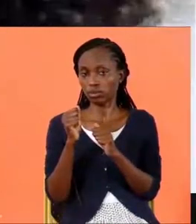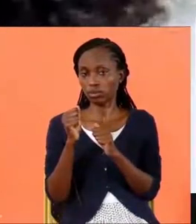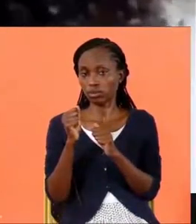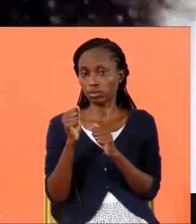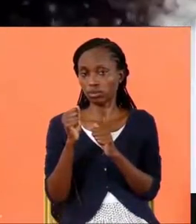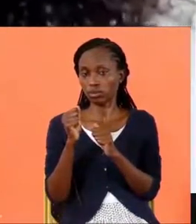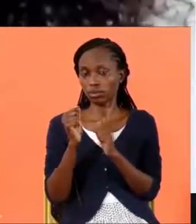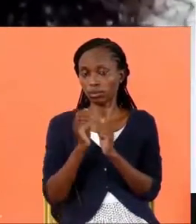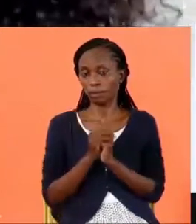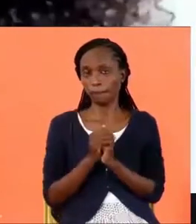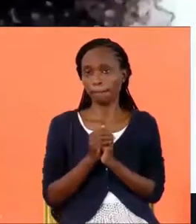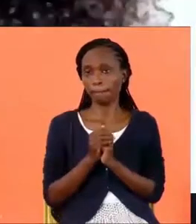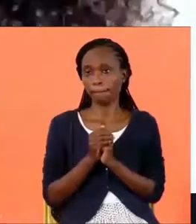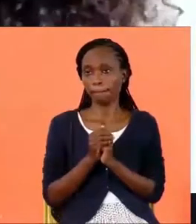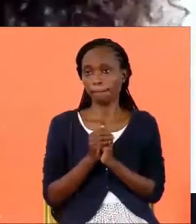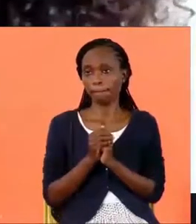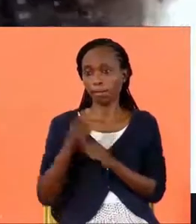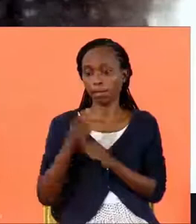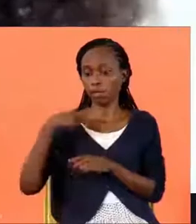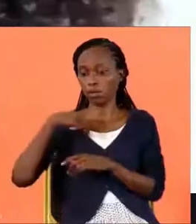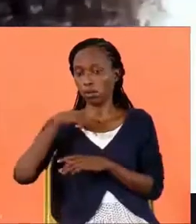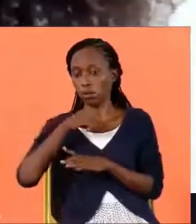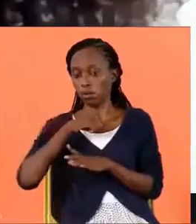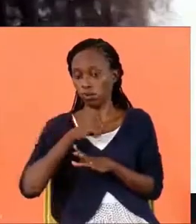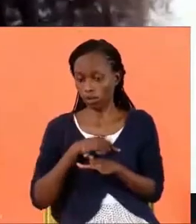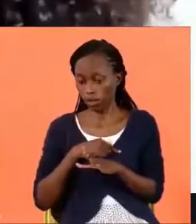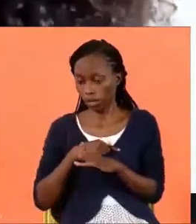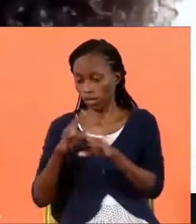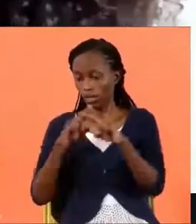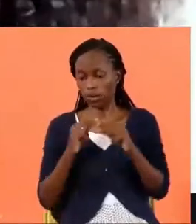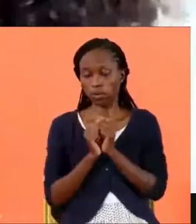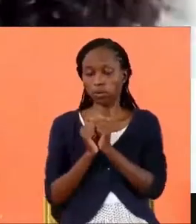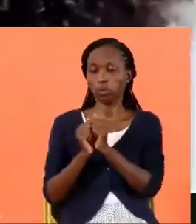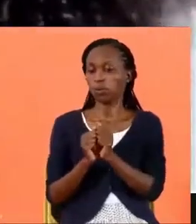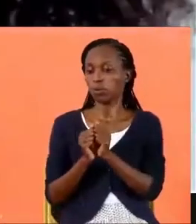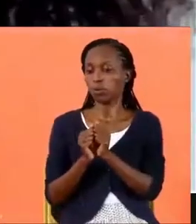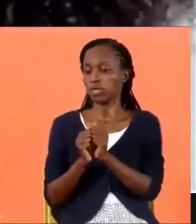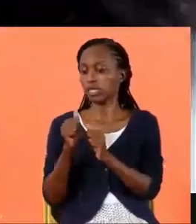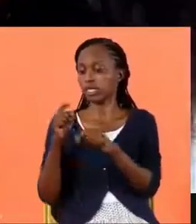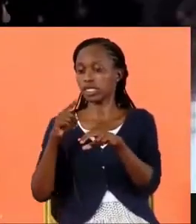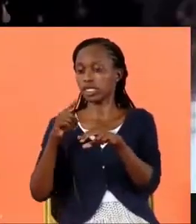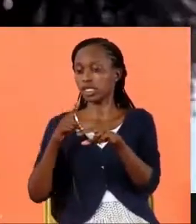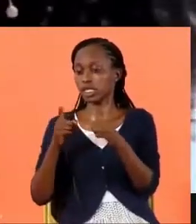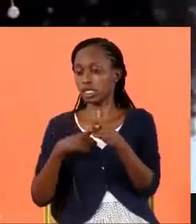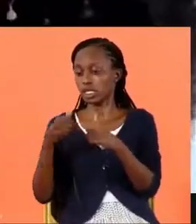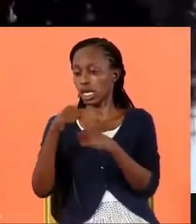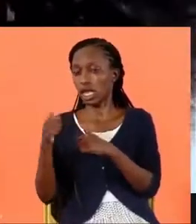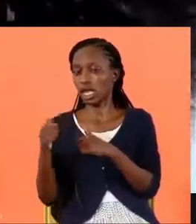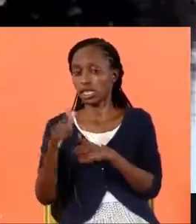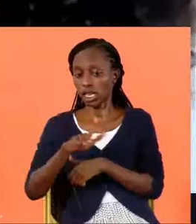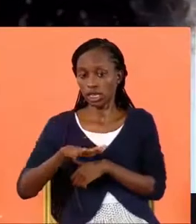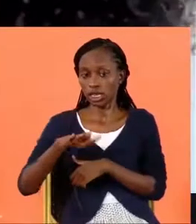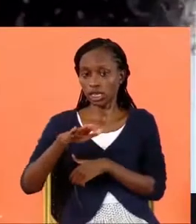know you will have discussed already, we banded together with 6 other institutions, 6 other local